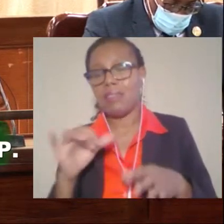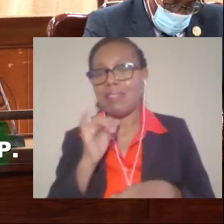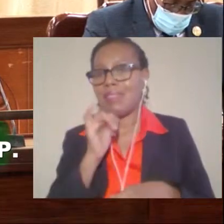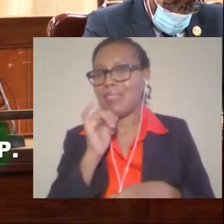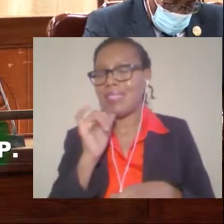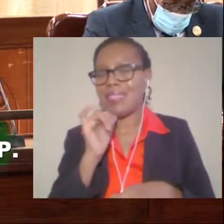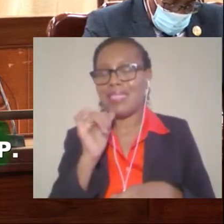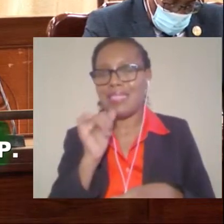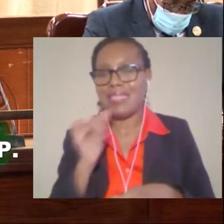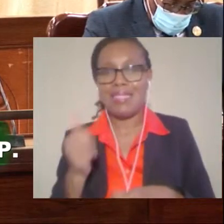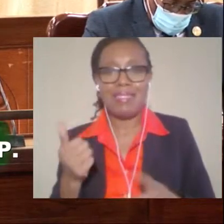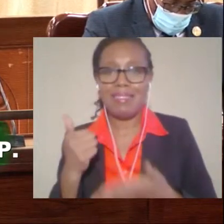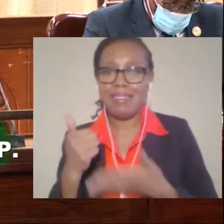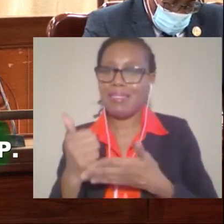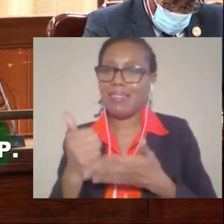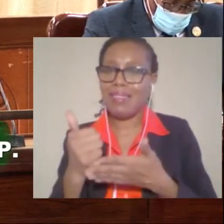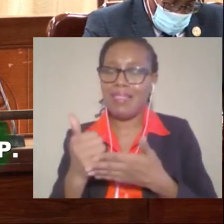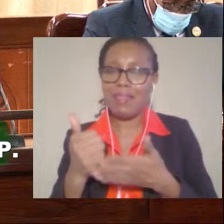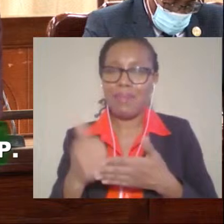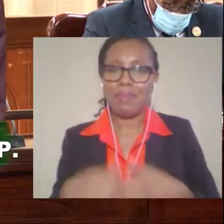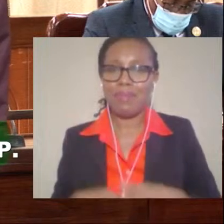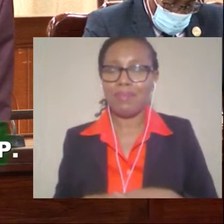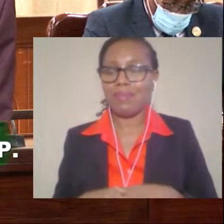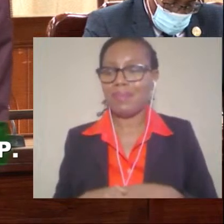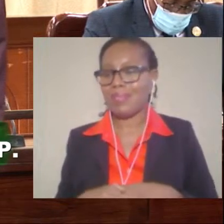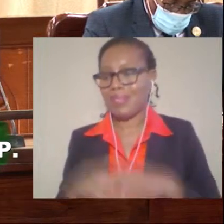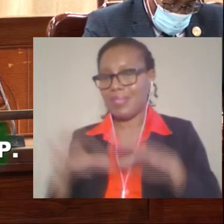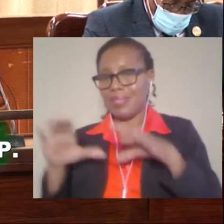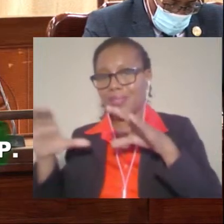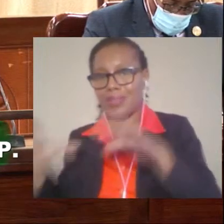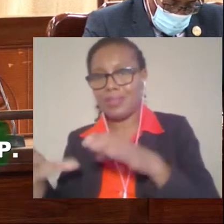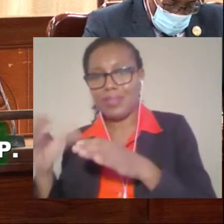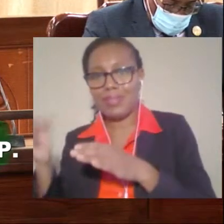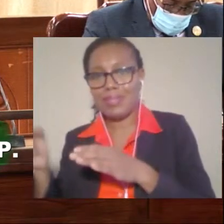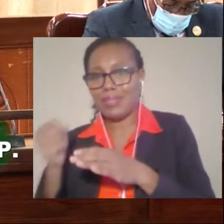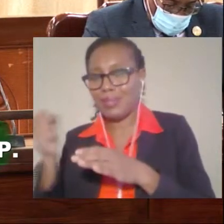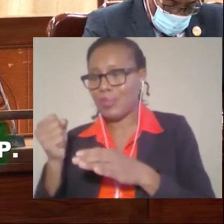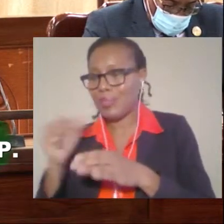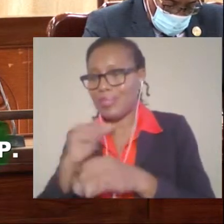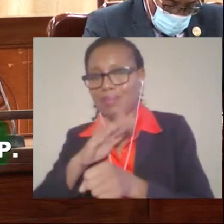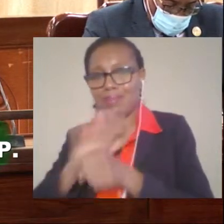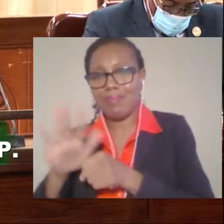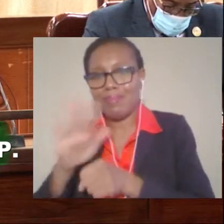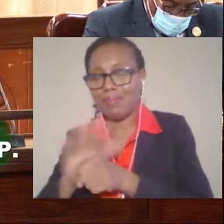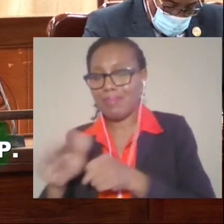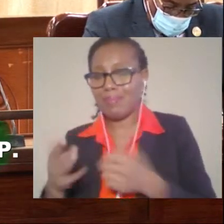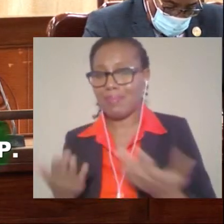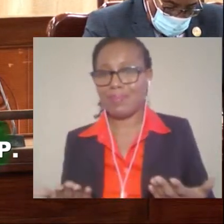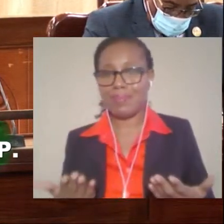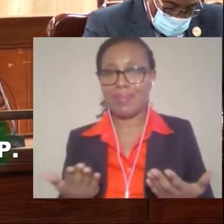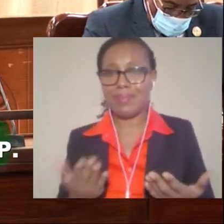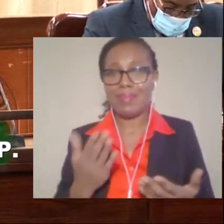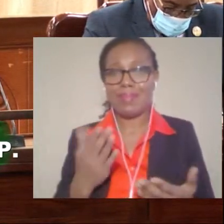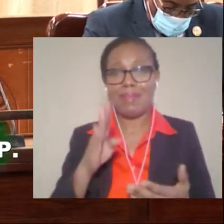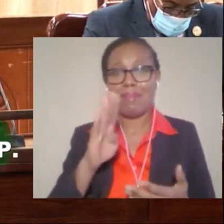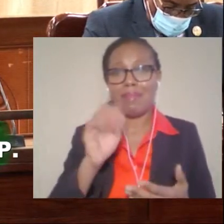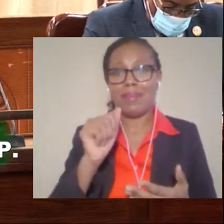capacity, and the entity is not sufficiently responsive to the